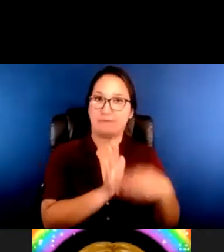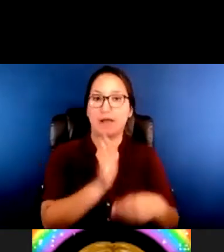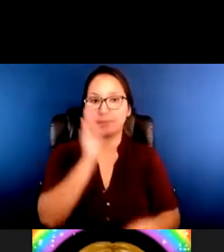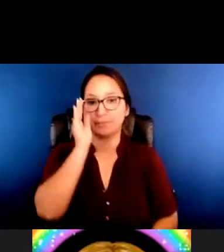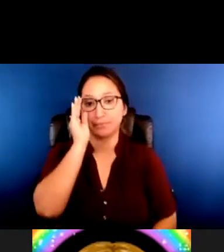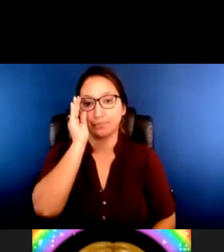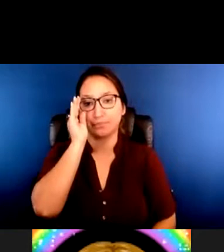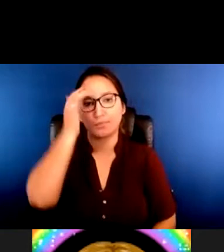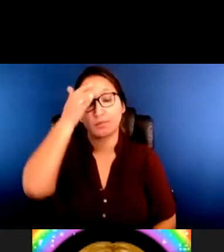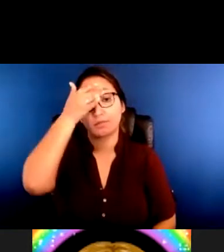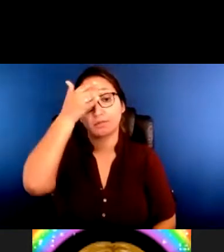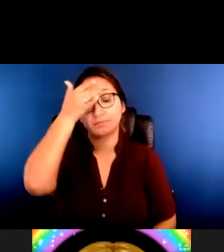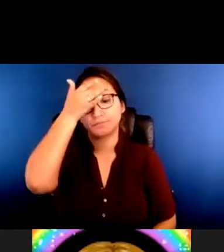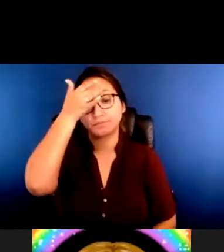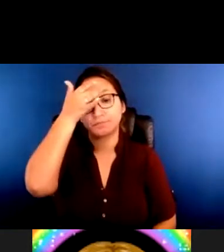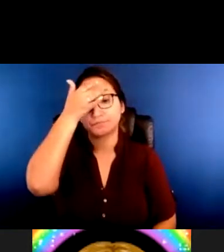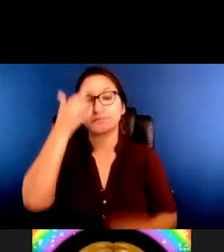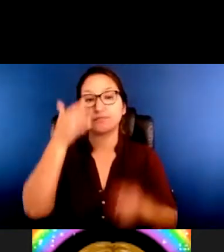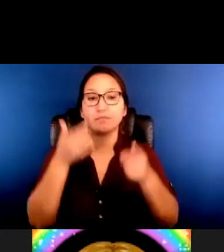wanted to clarify something. There was some,